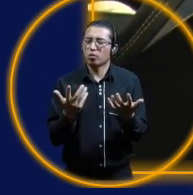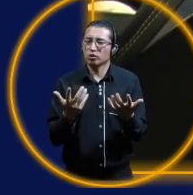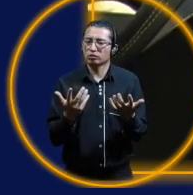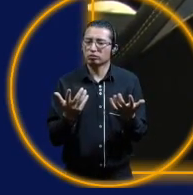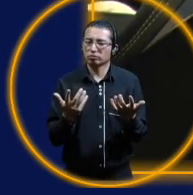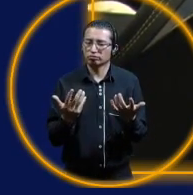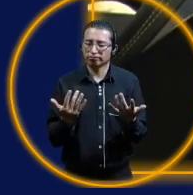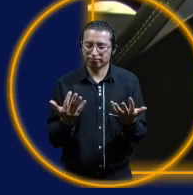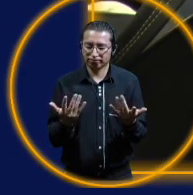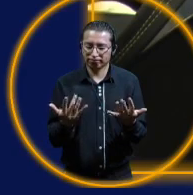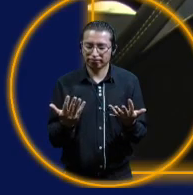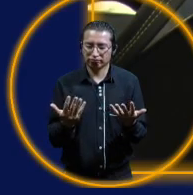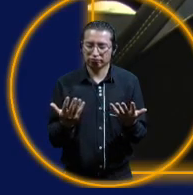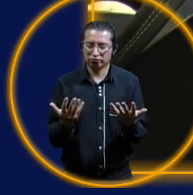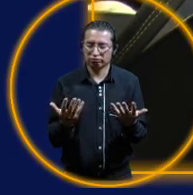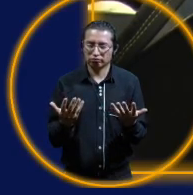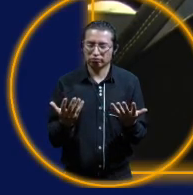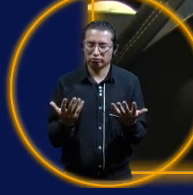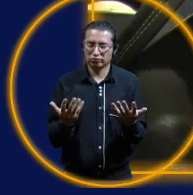garbage music?